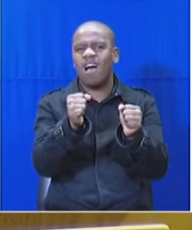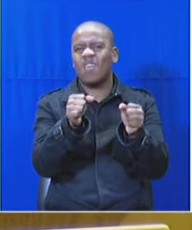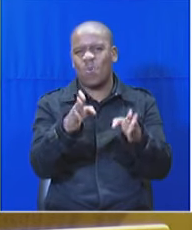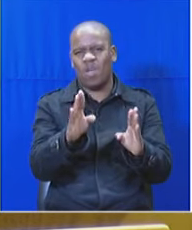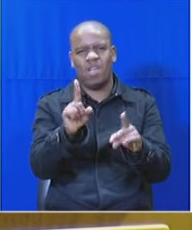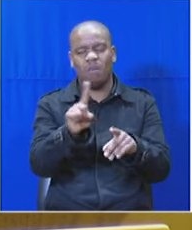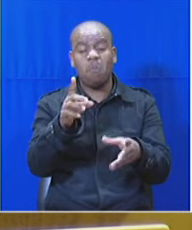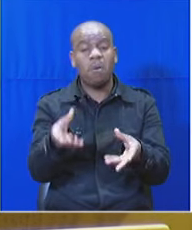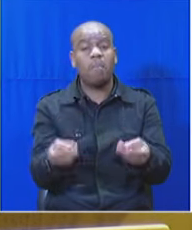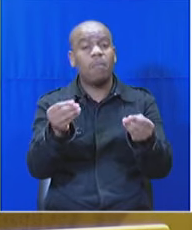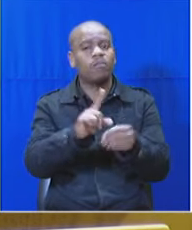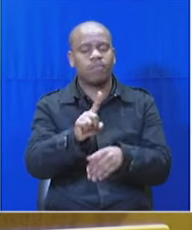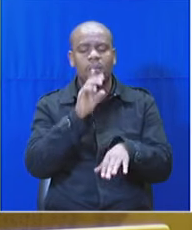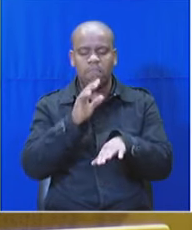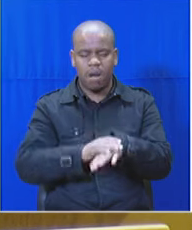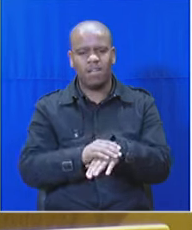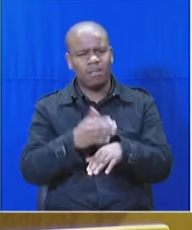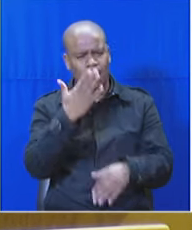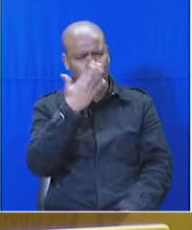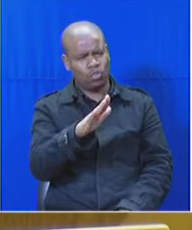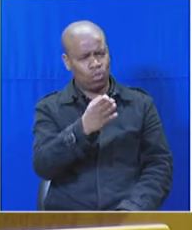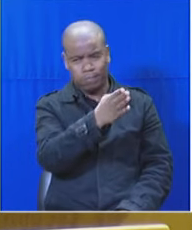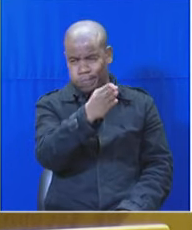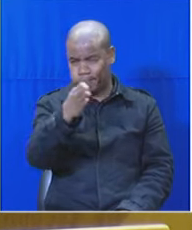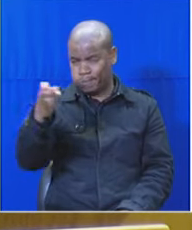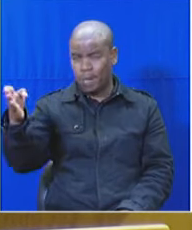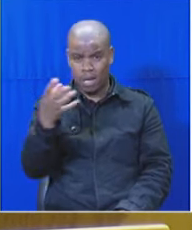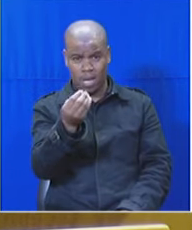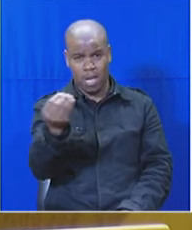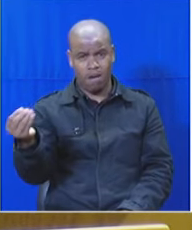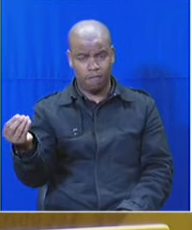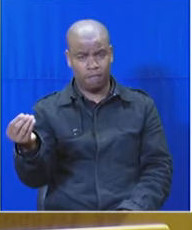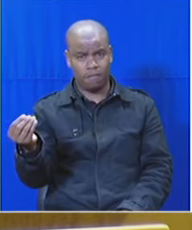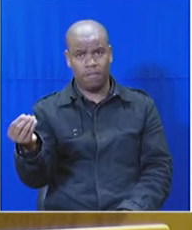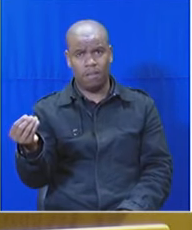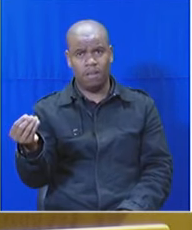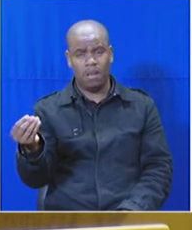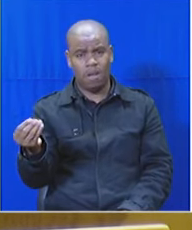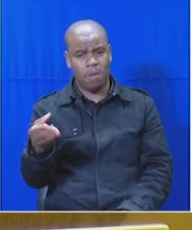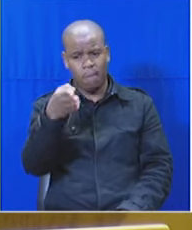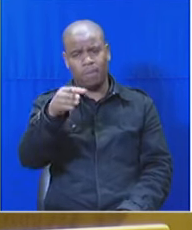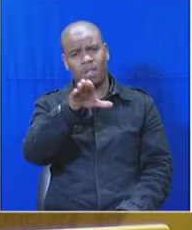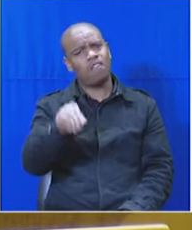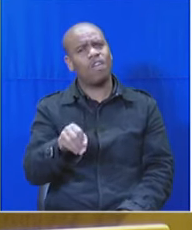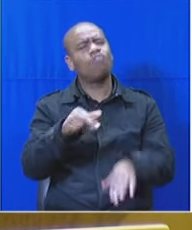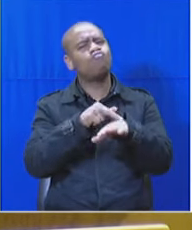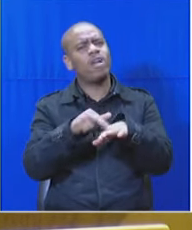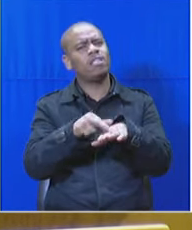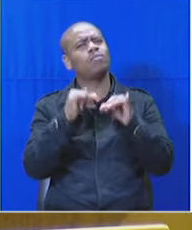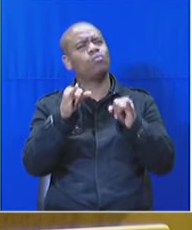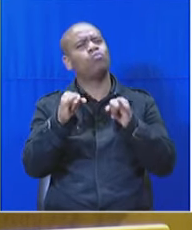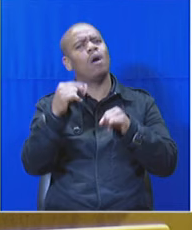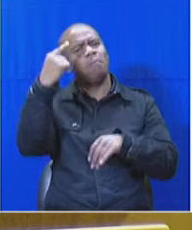with the kind of attitudes that we get from some racists in this country, who